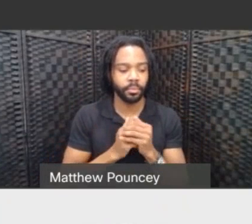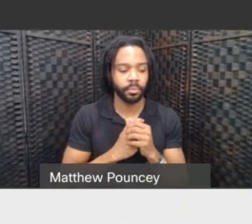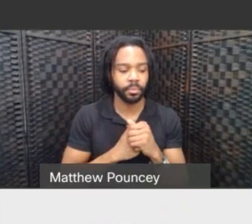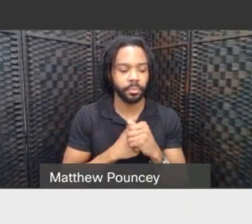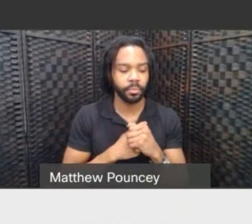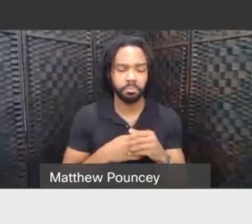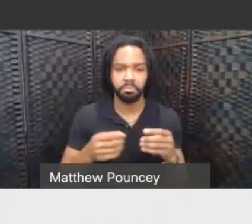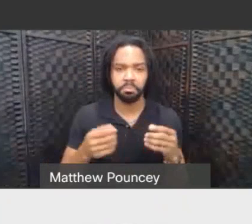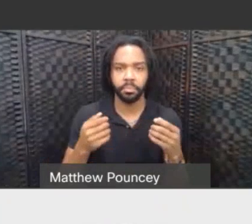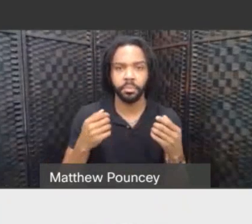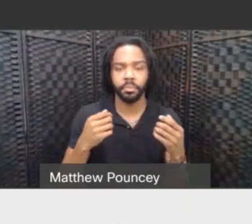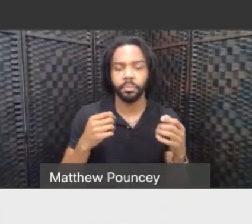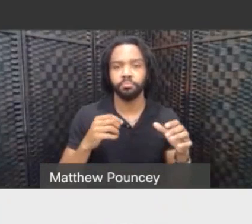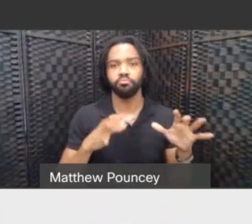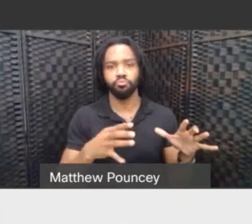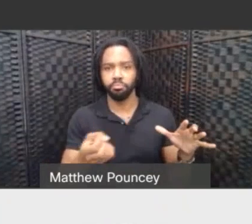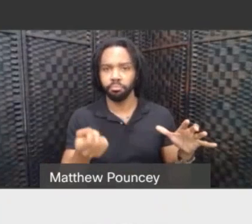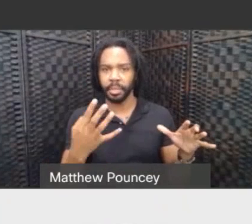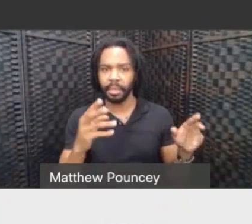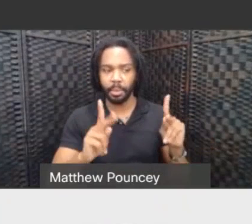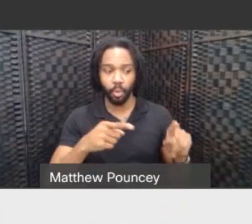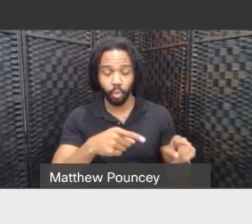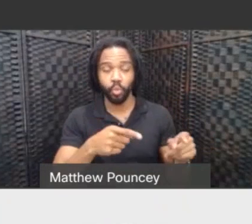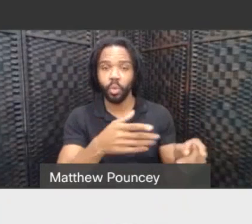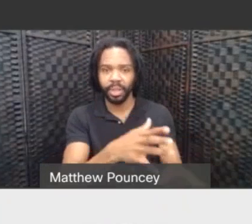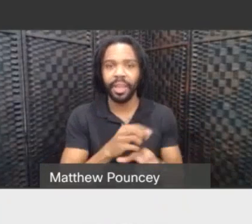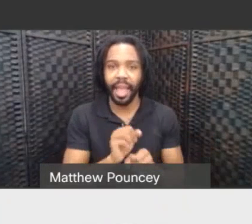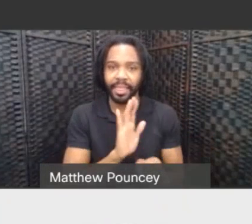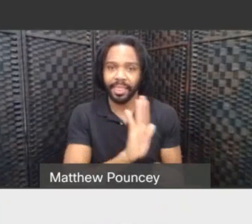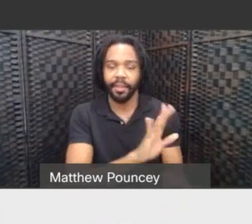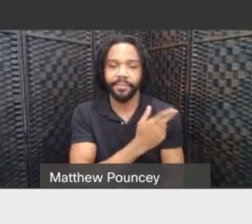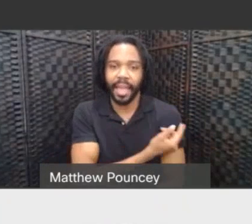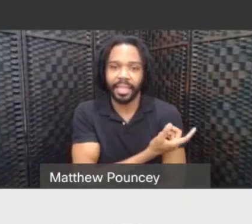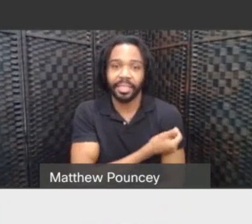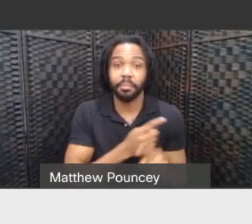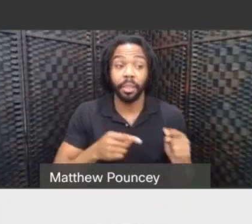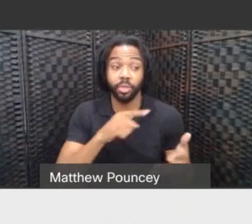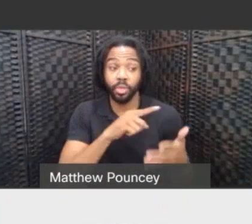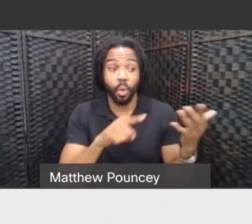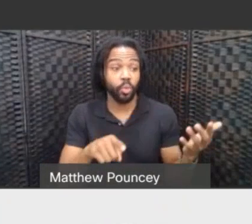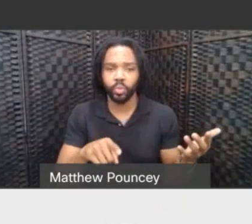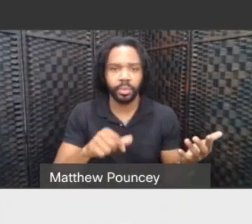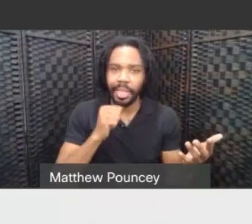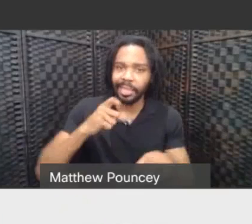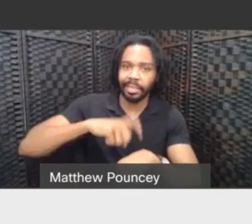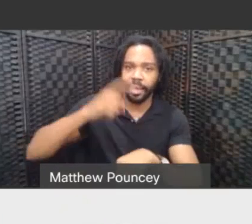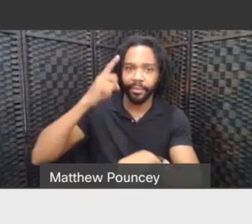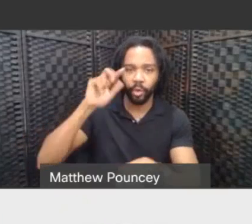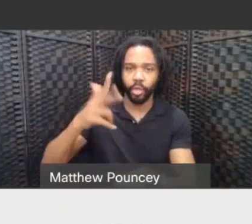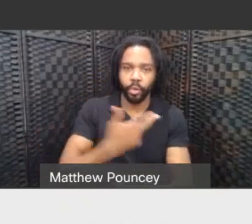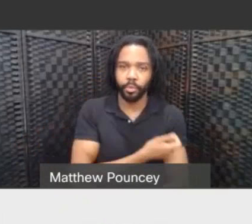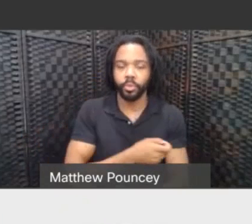received their initial vaccines and it's too soon for them to have a booster. So for those folks, you won't see anything in MCIS regarding a